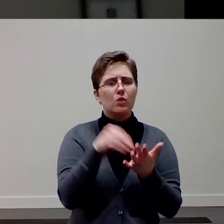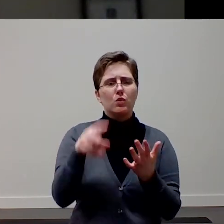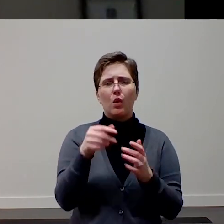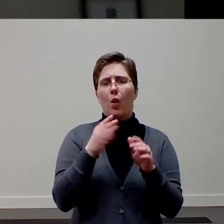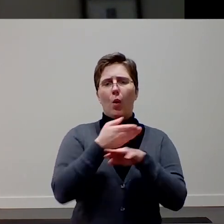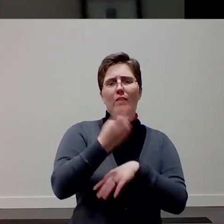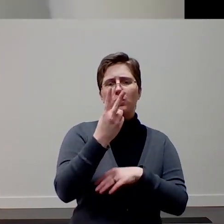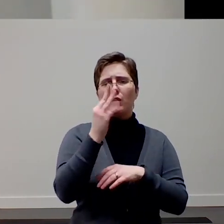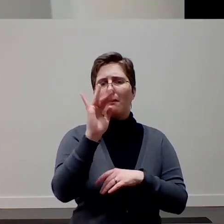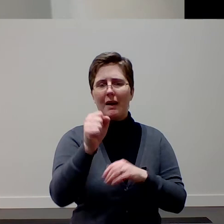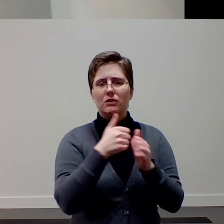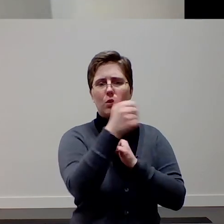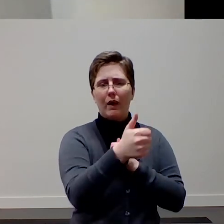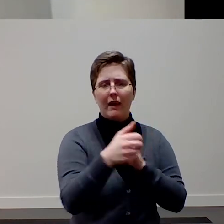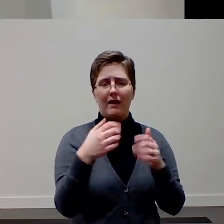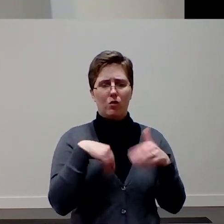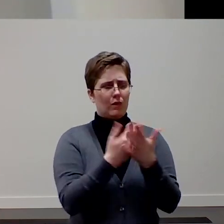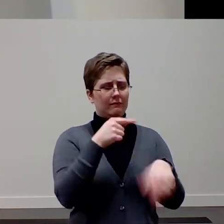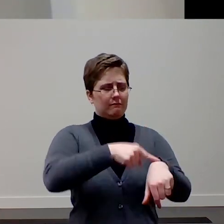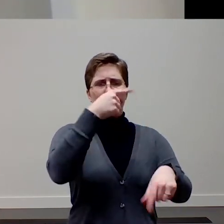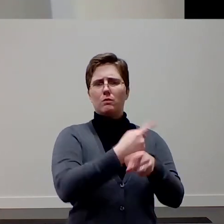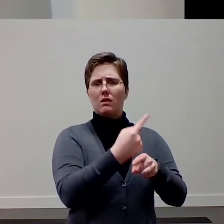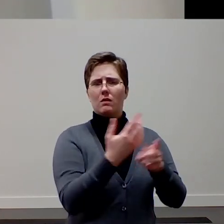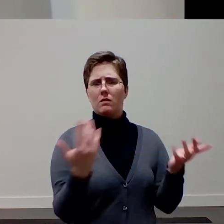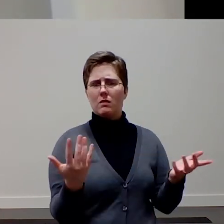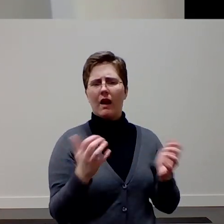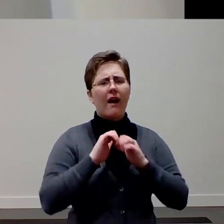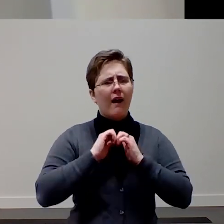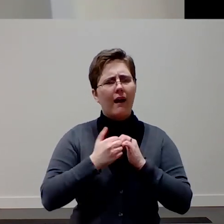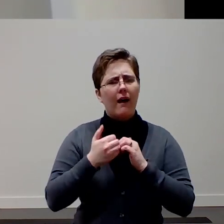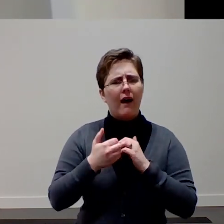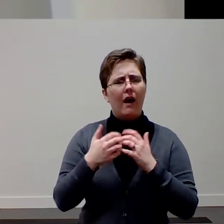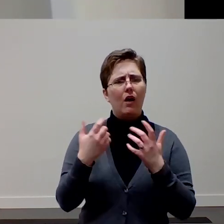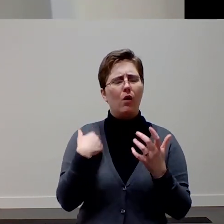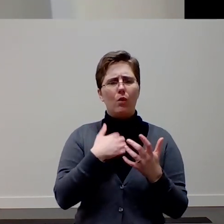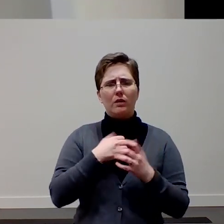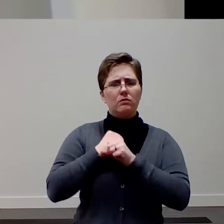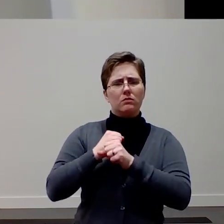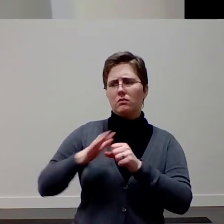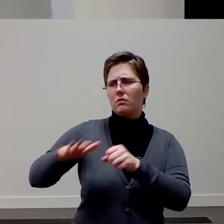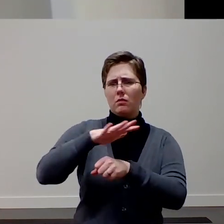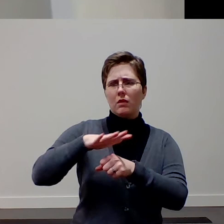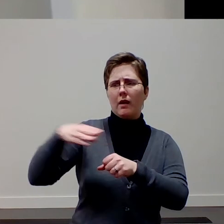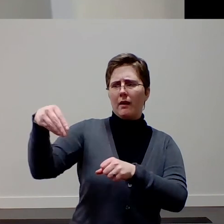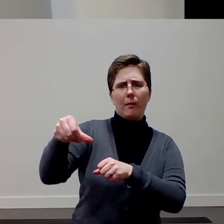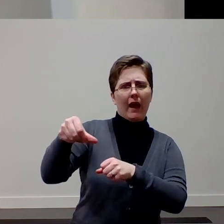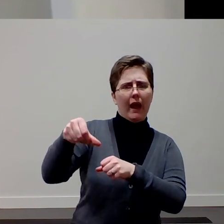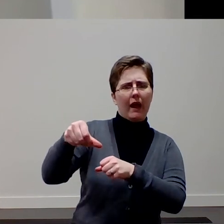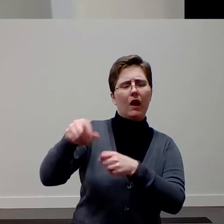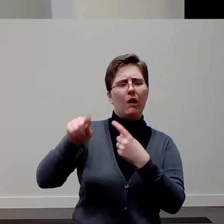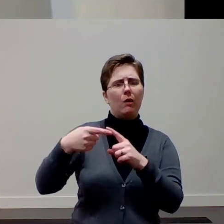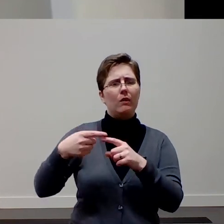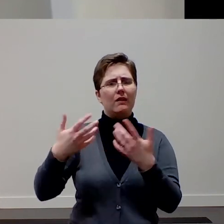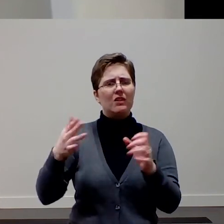Anyone? Yes, I would like to share my statement that I wrote because I think it's important to see the other side of what parents